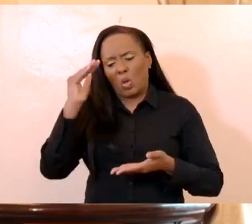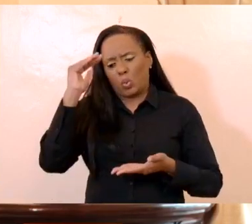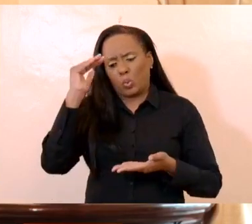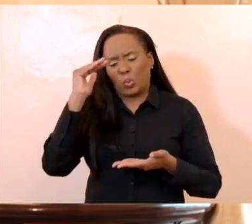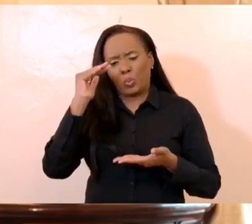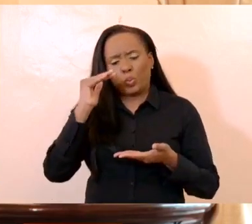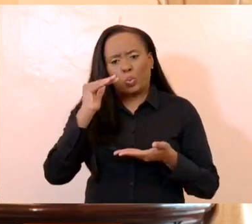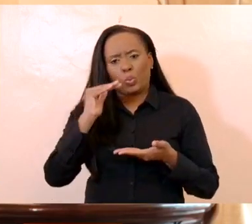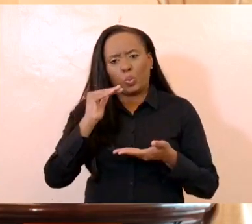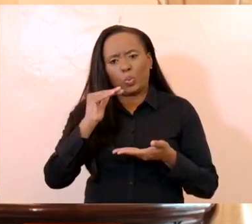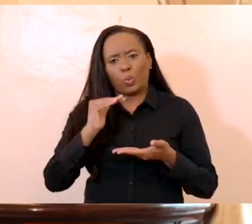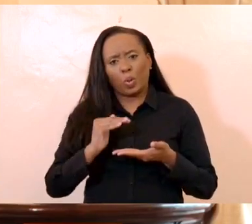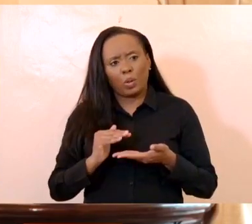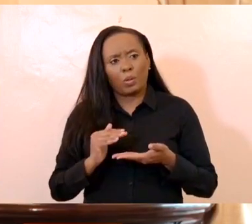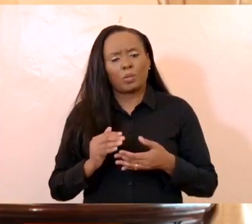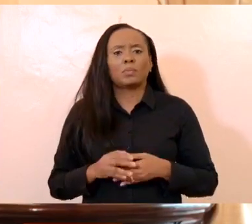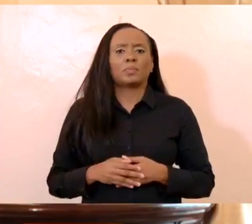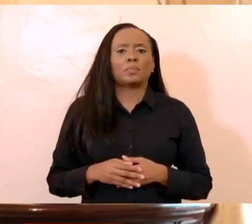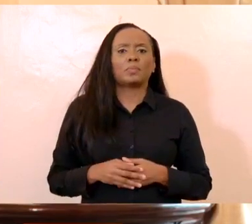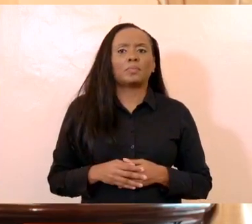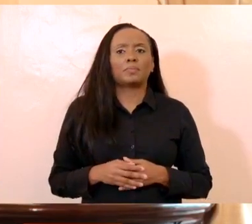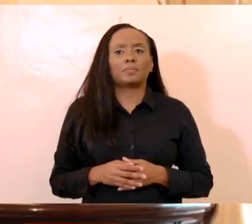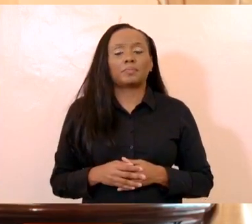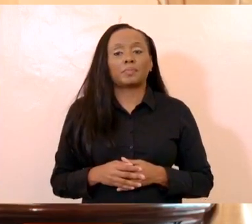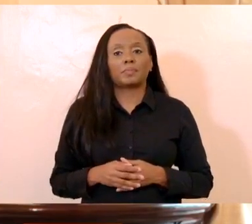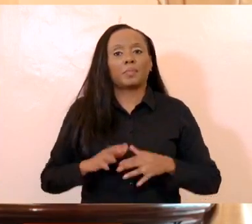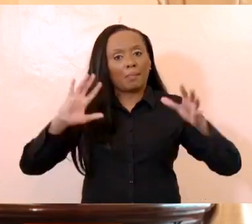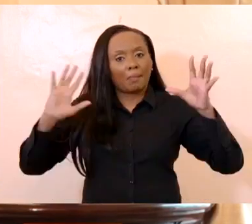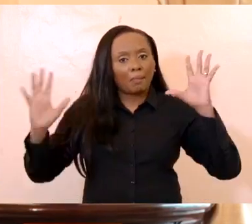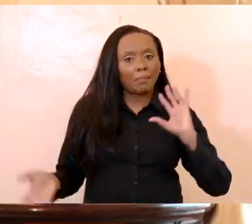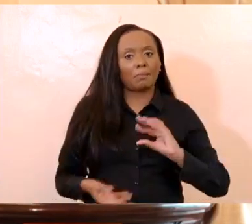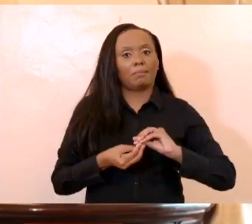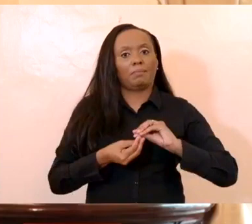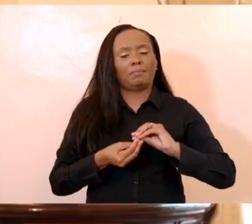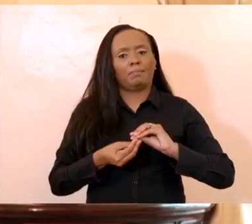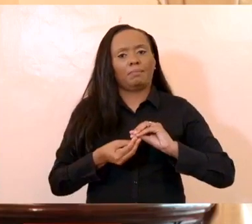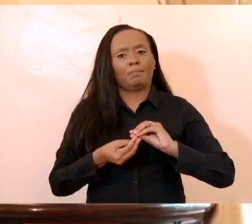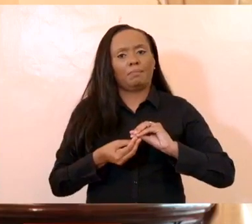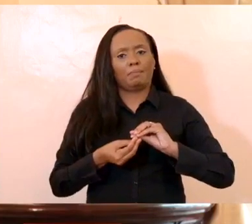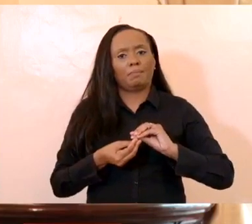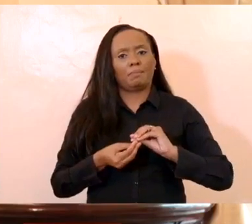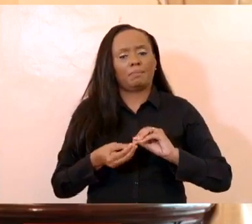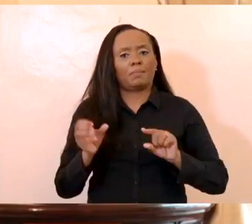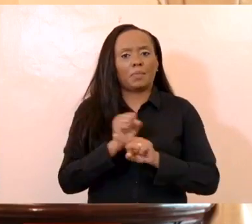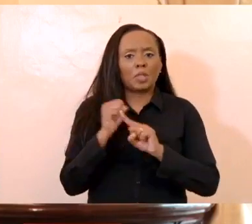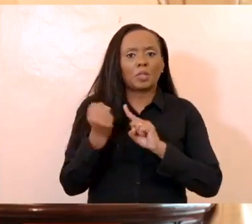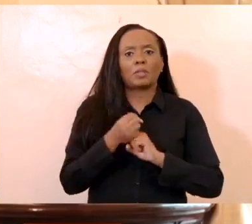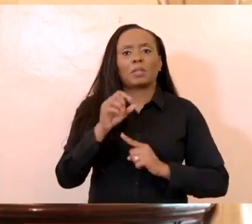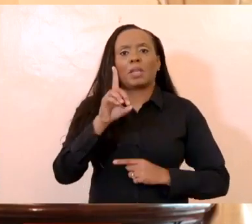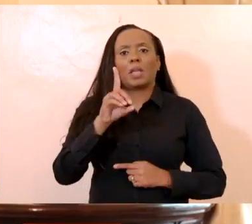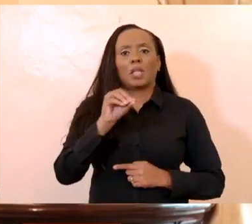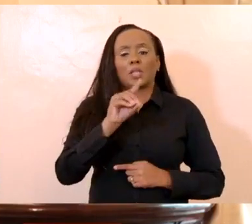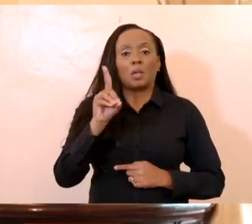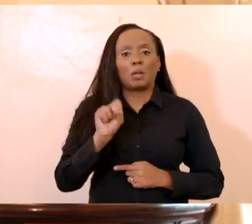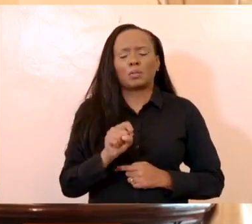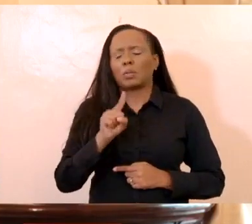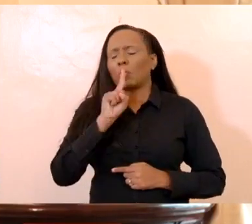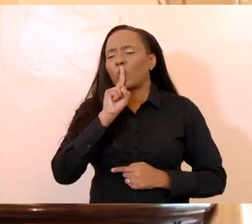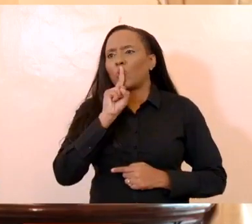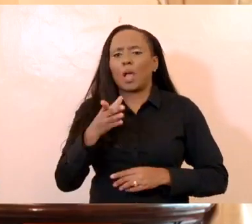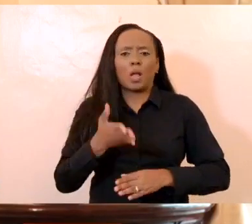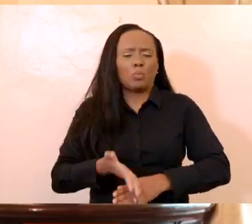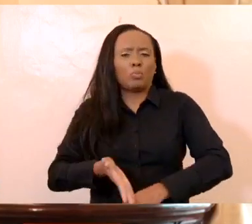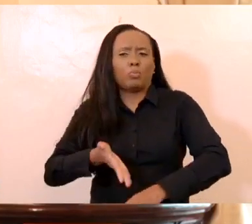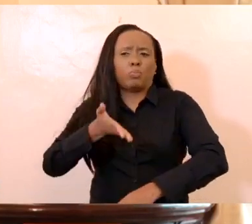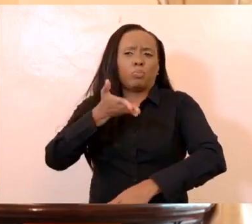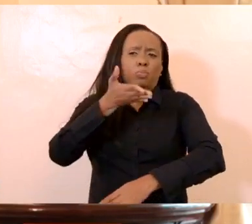Majesty's Prison Dodds. So on the whole, the situation at Dodds is significantly better